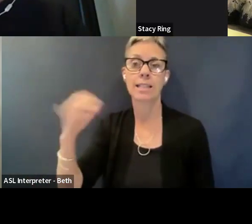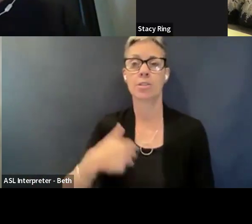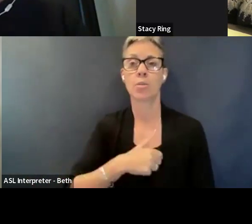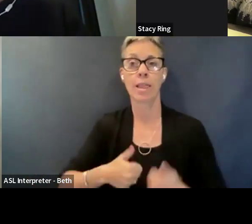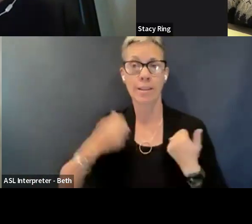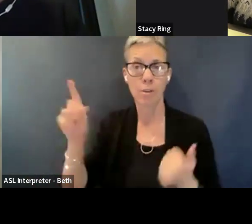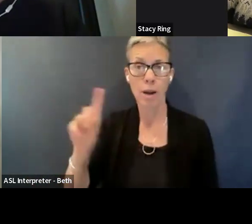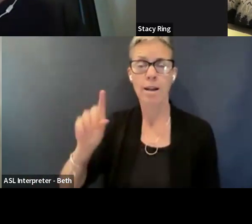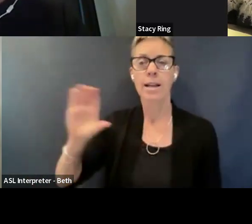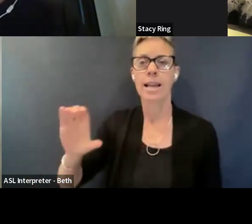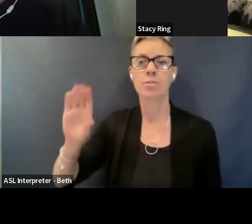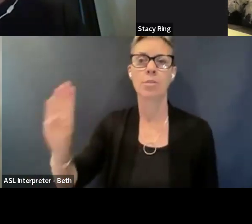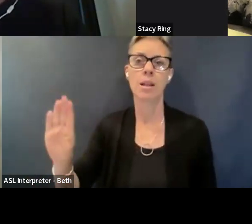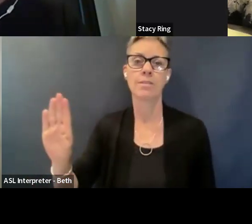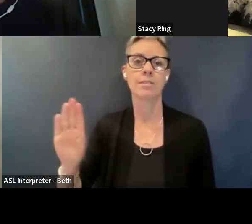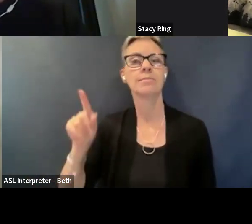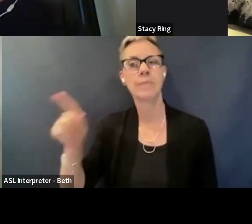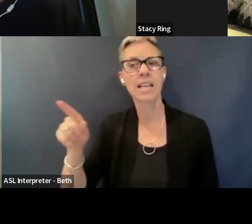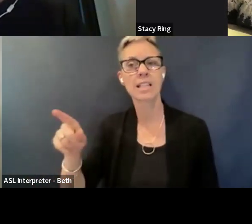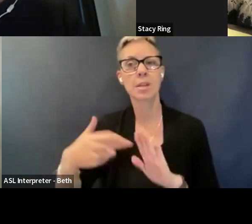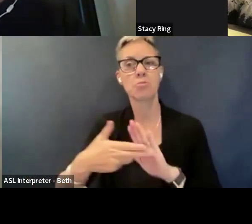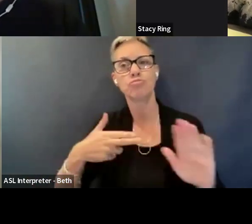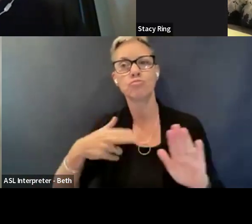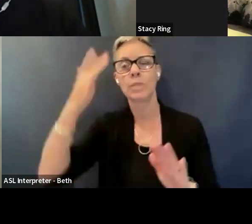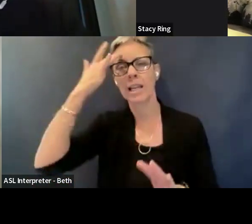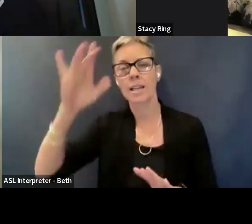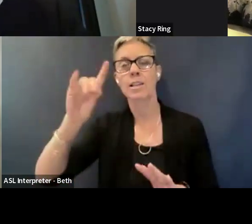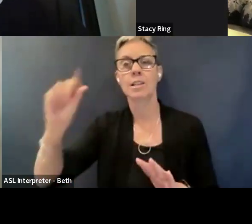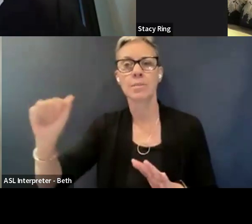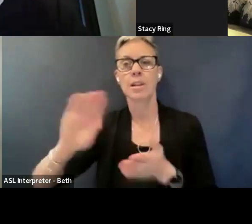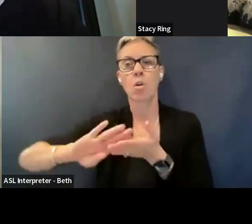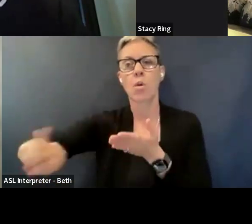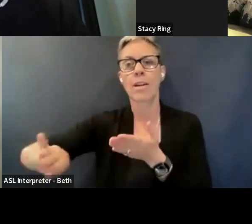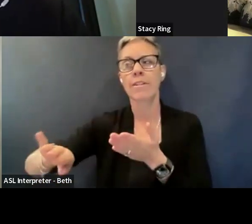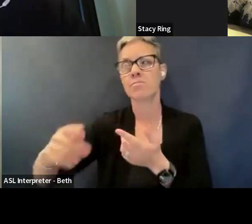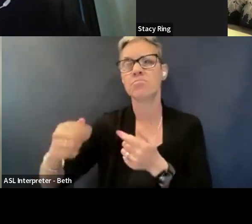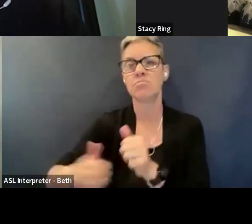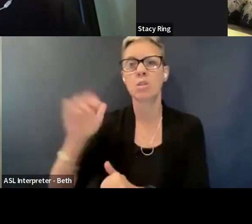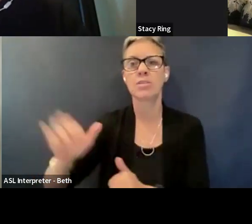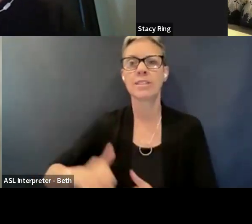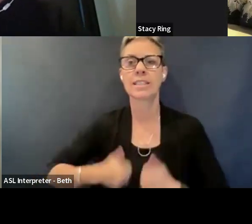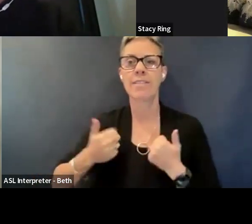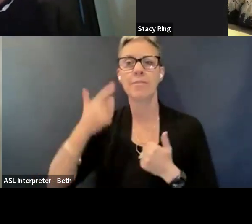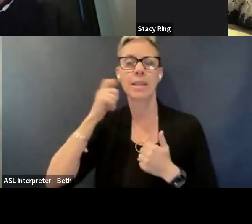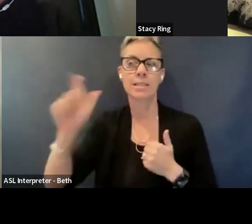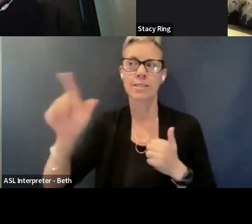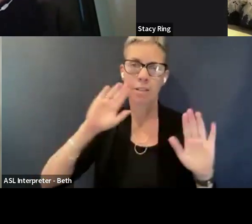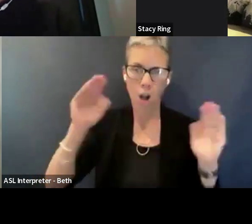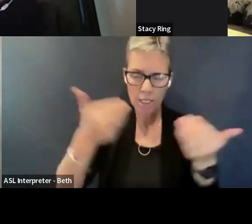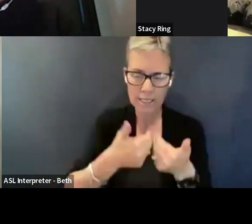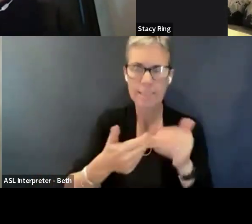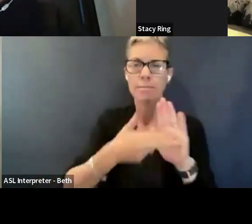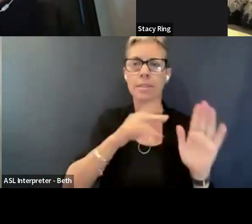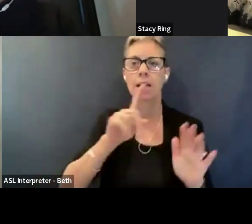Bluffs. He's been on the intellectual disabilities waiver for most of his life due to his diagnoses of autism and